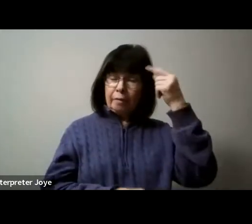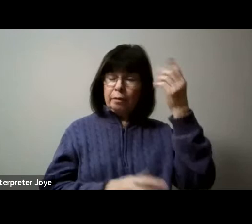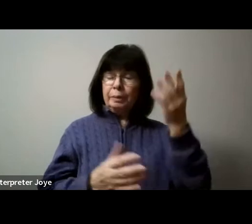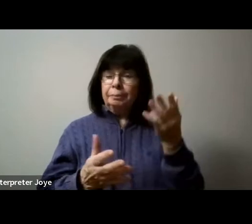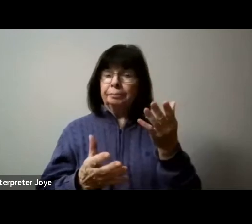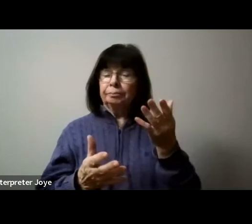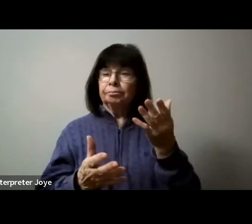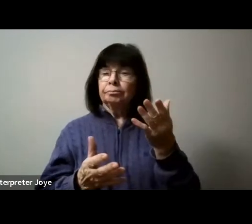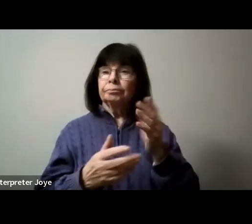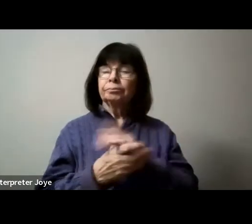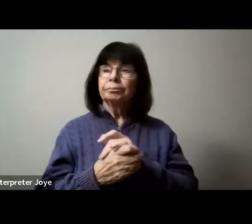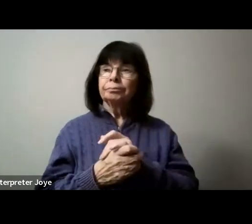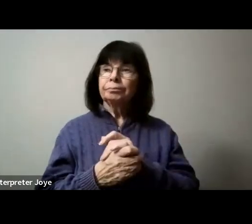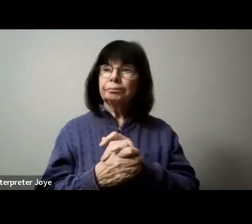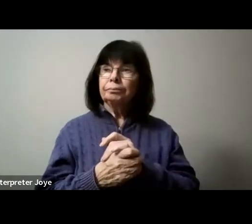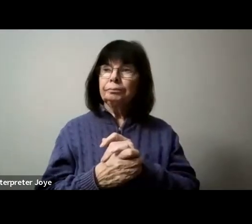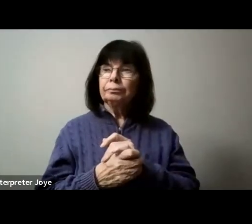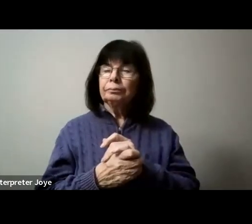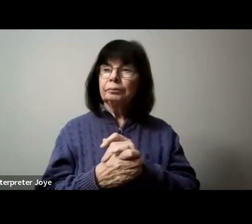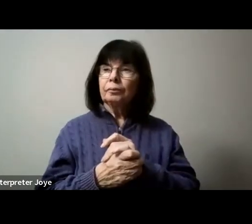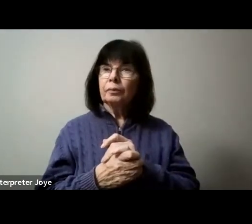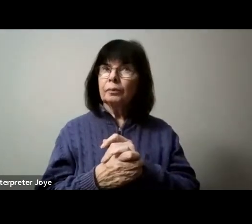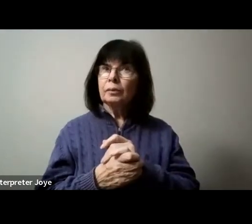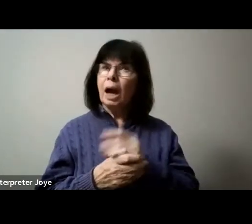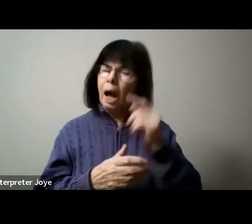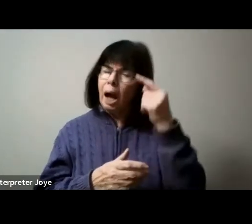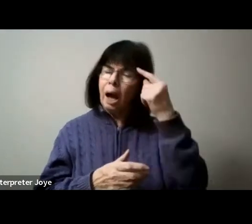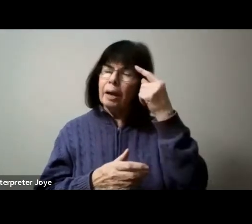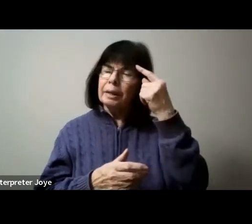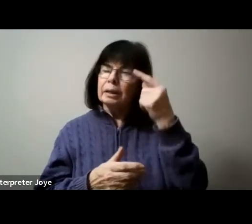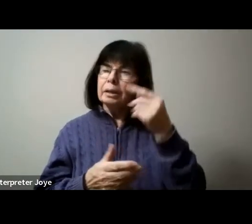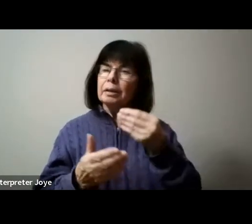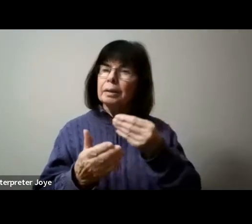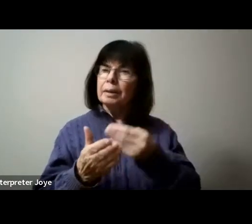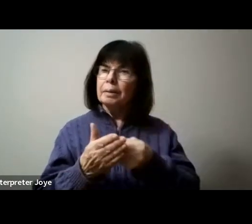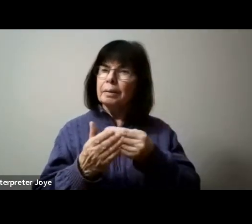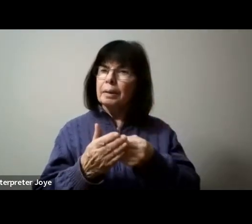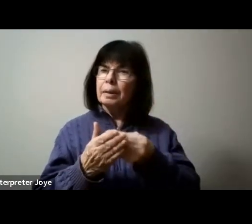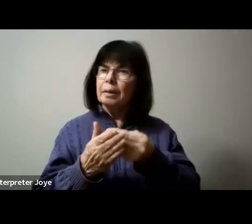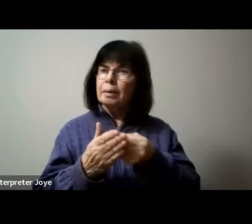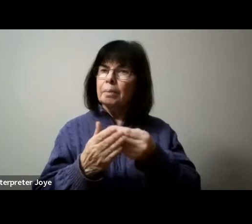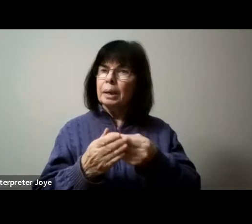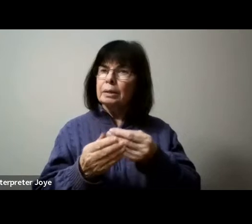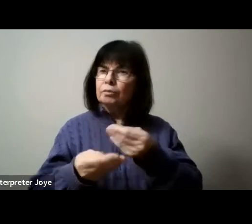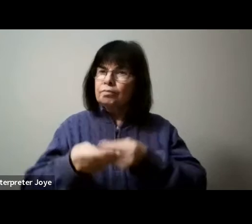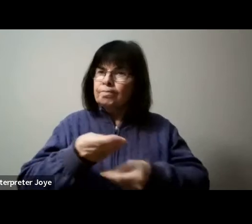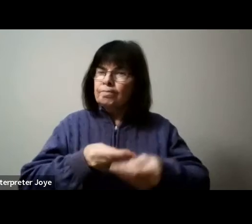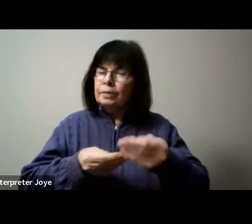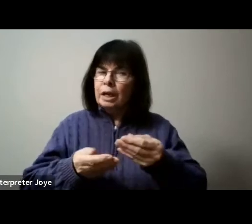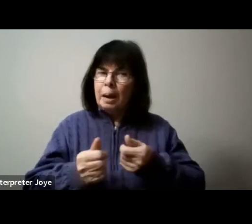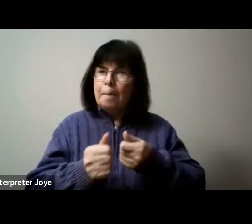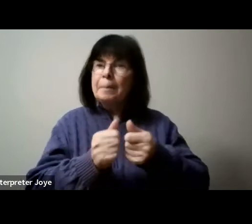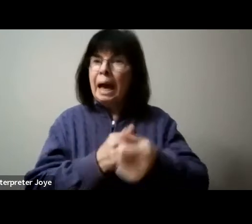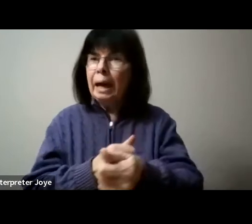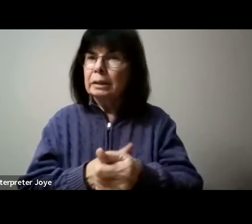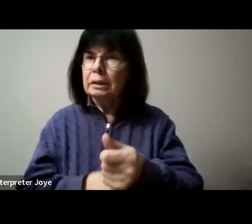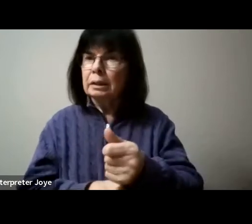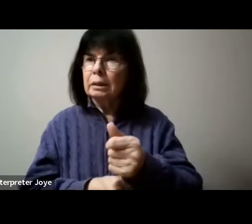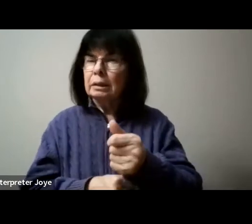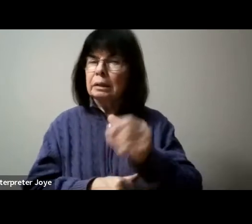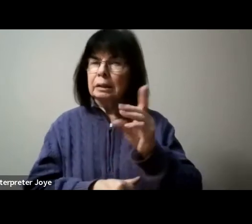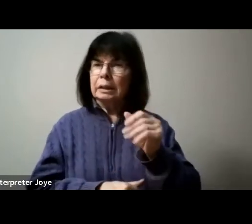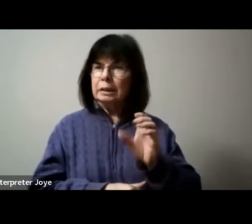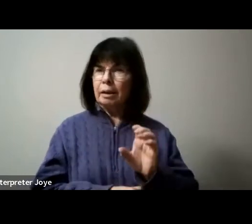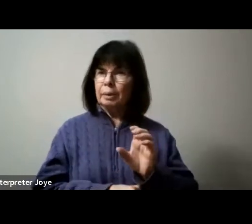I believe with the budget passed by the last Congress in the end of December, separated those and set a